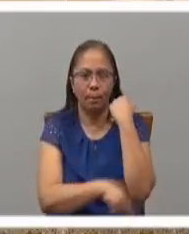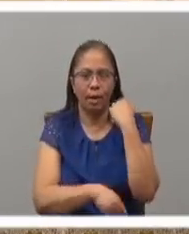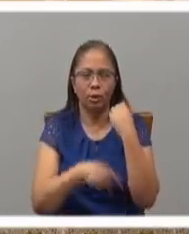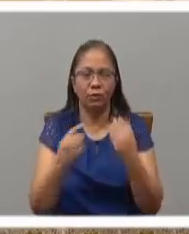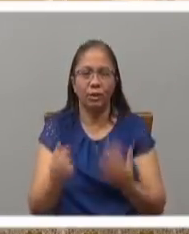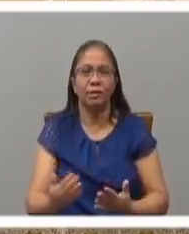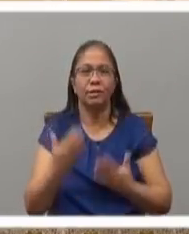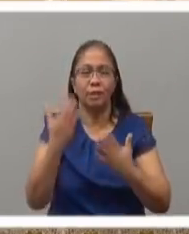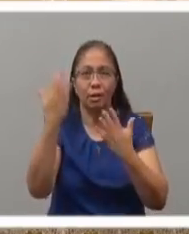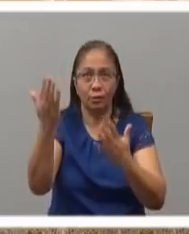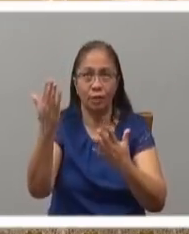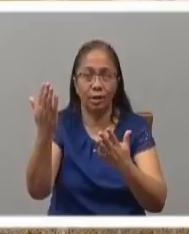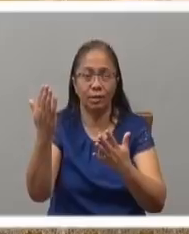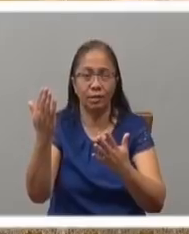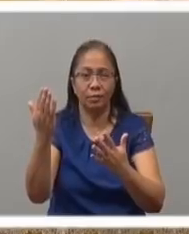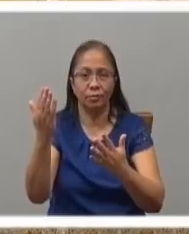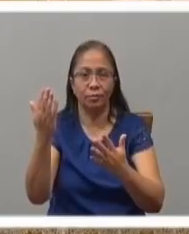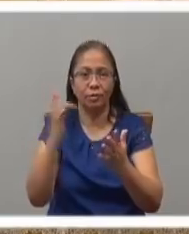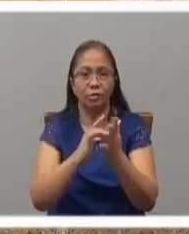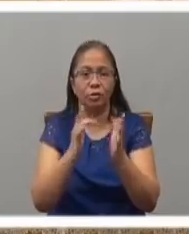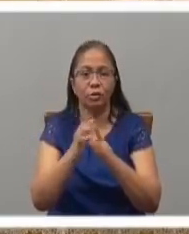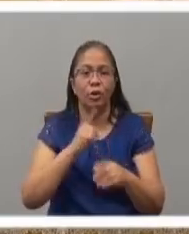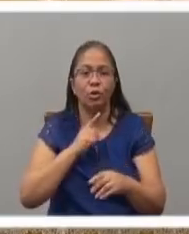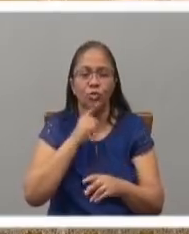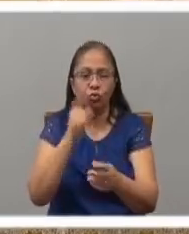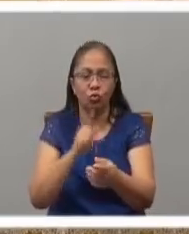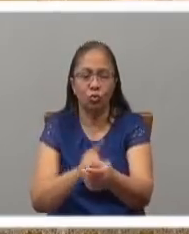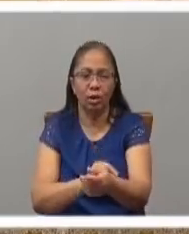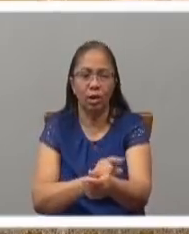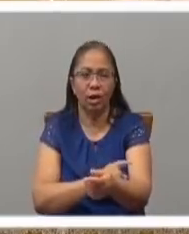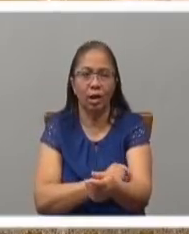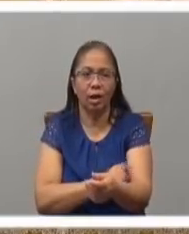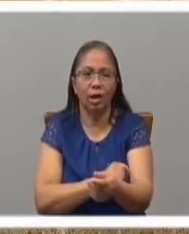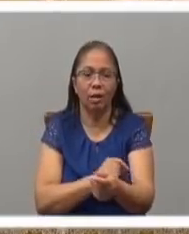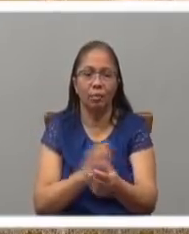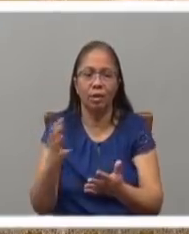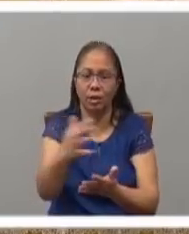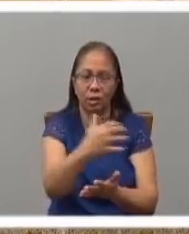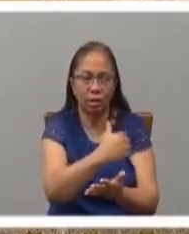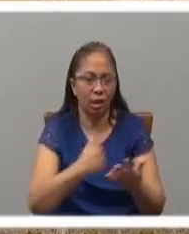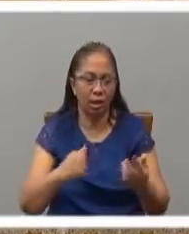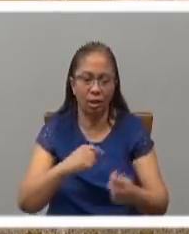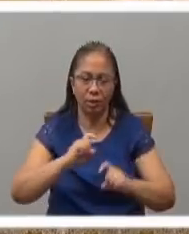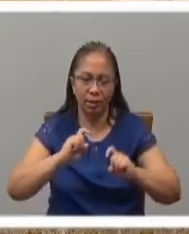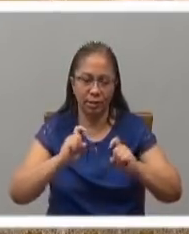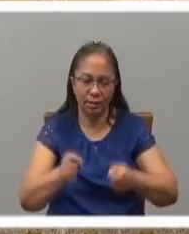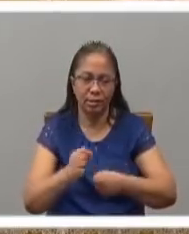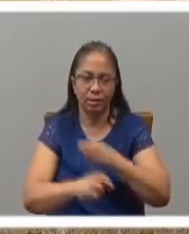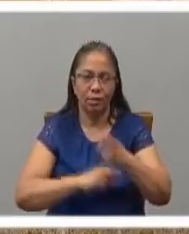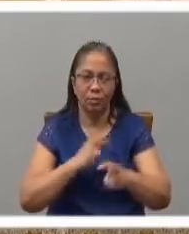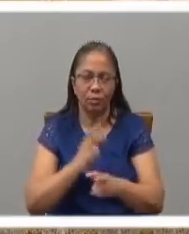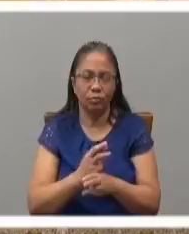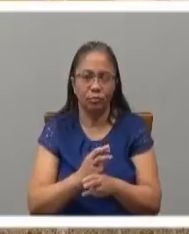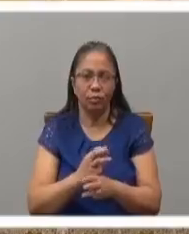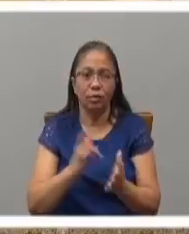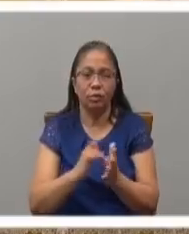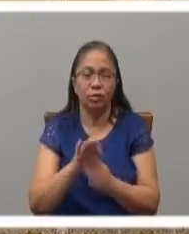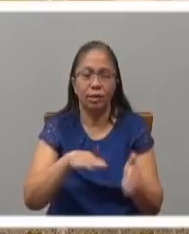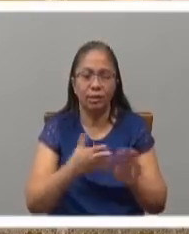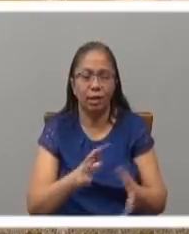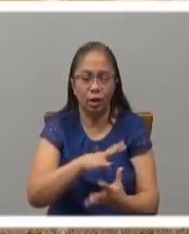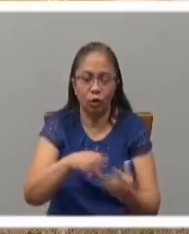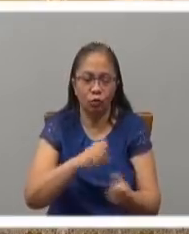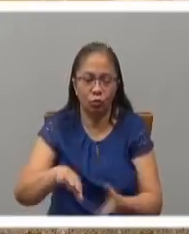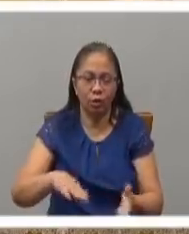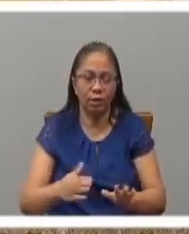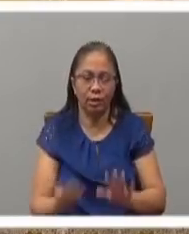been sacrificed. For he is the true Lamb who has taken away the sins of the world. By dying, he has destroyed